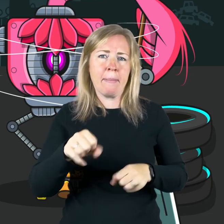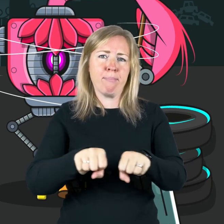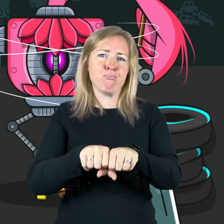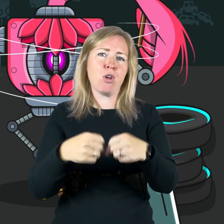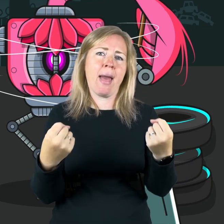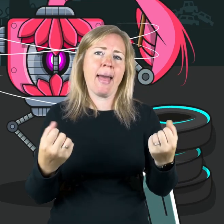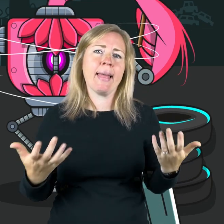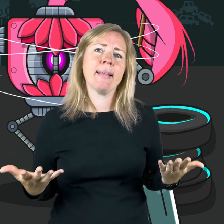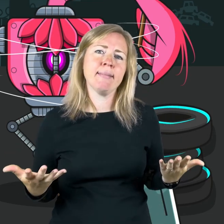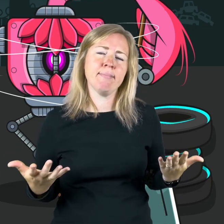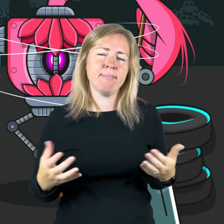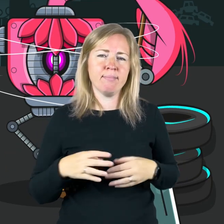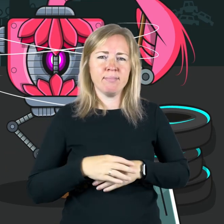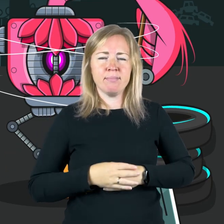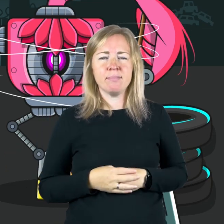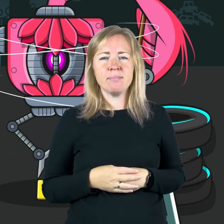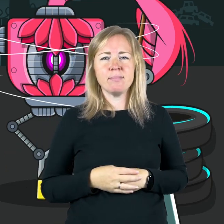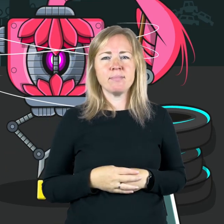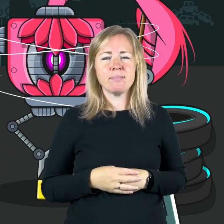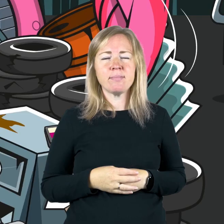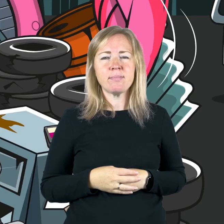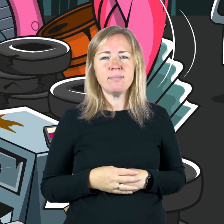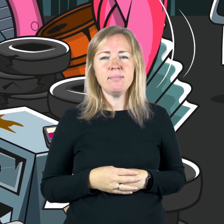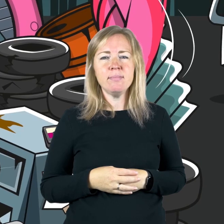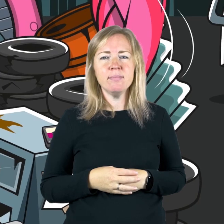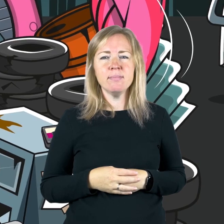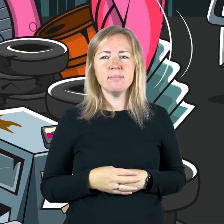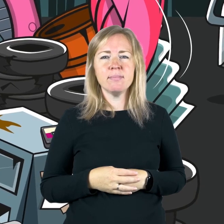strong, otherwise it might break."